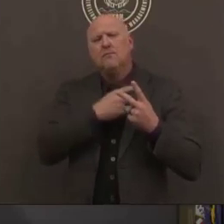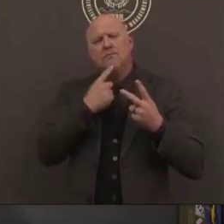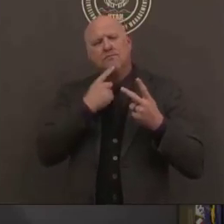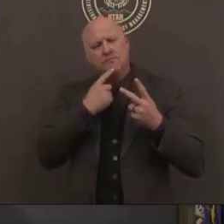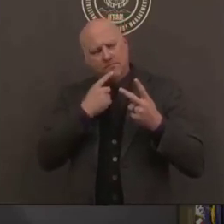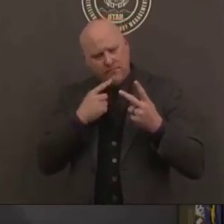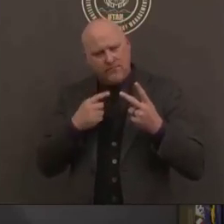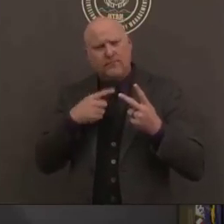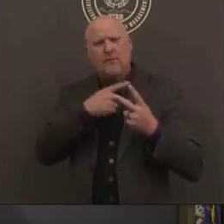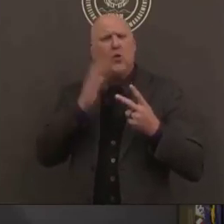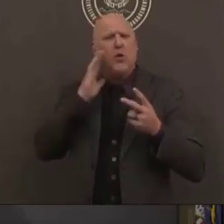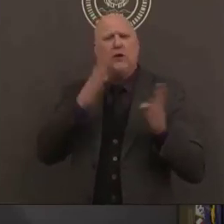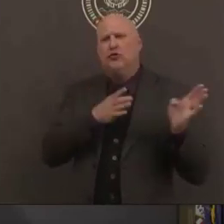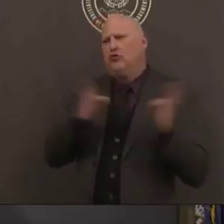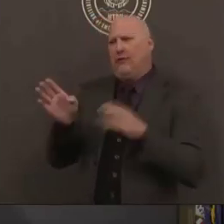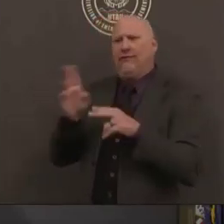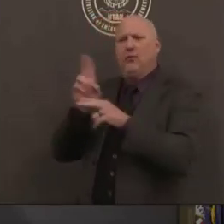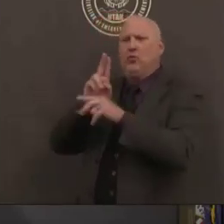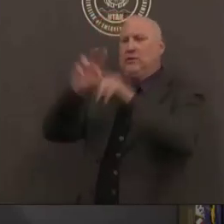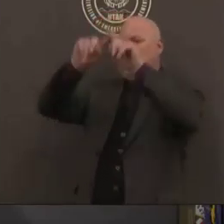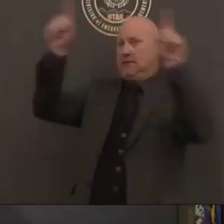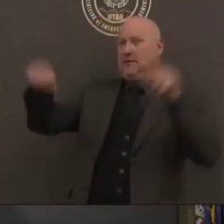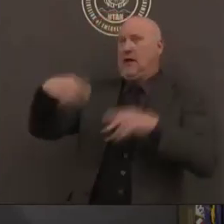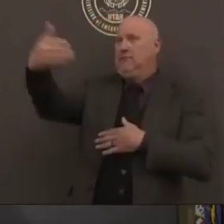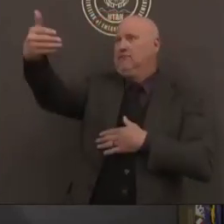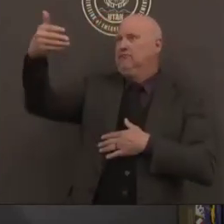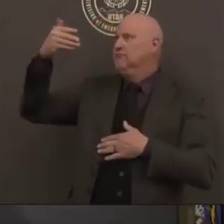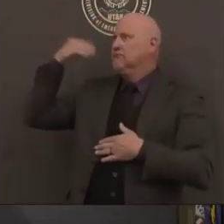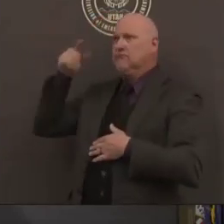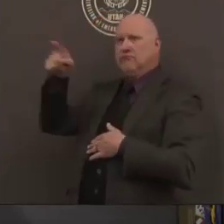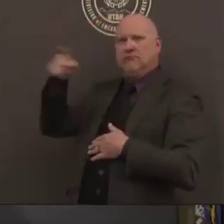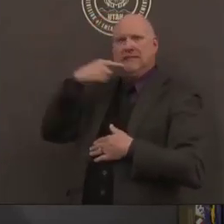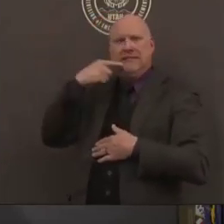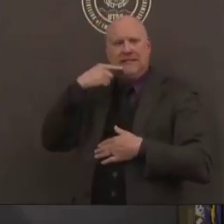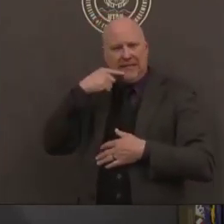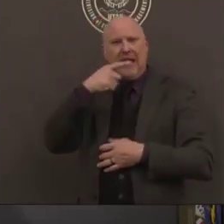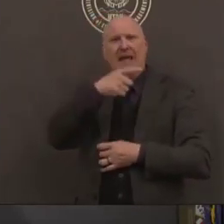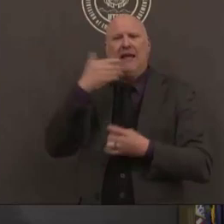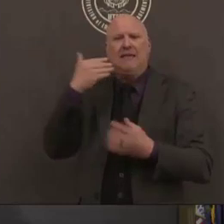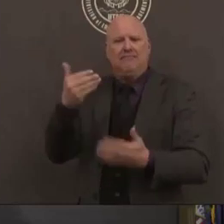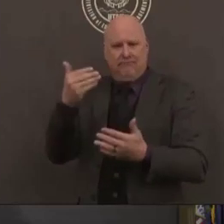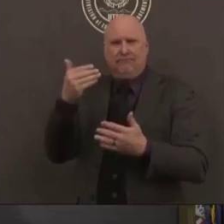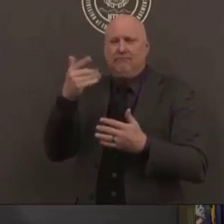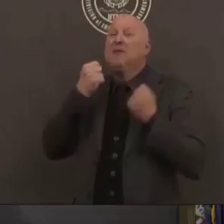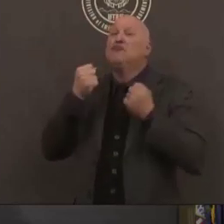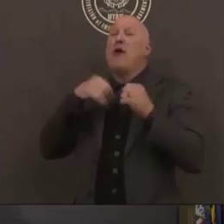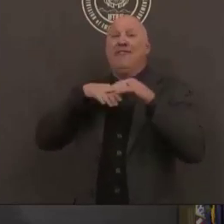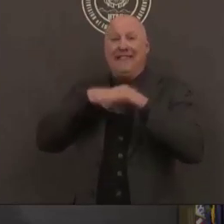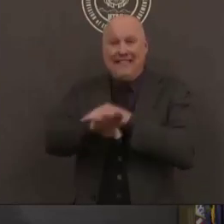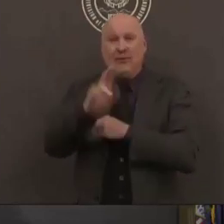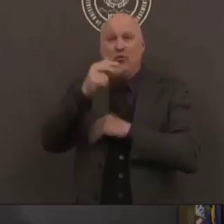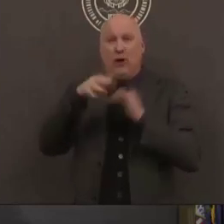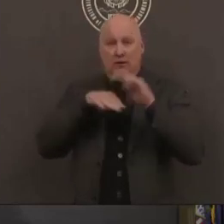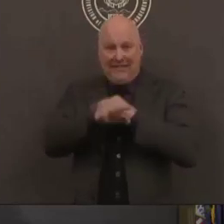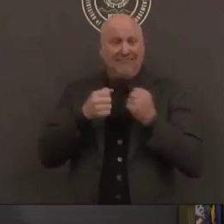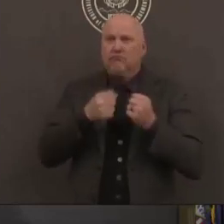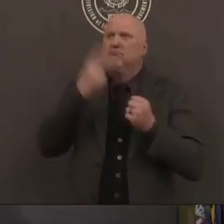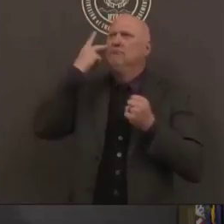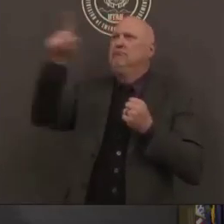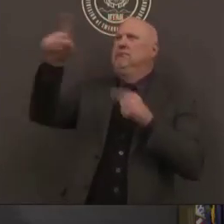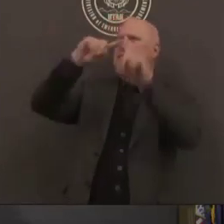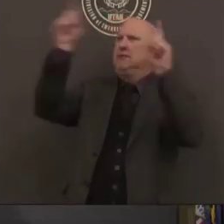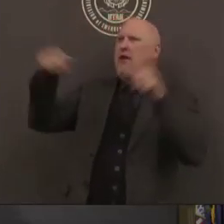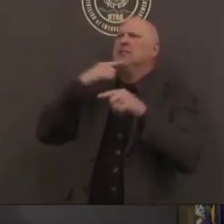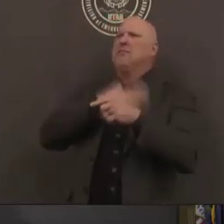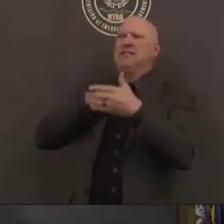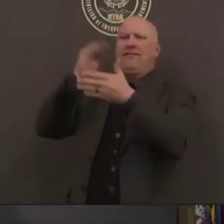some signs along those highway areas where people are entering the state. Is that going to be like on some of the like